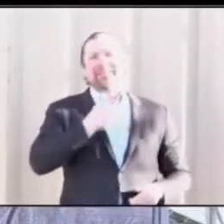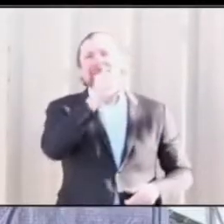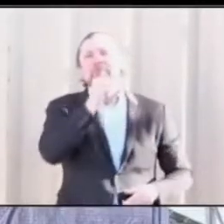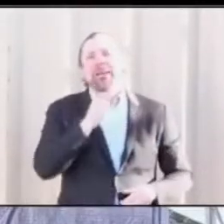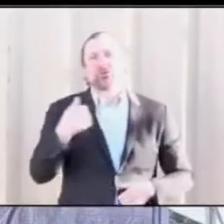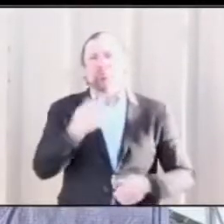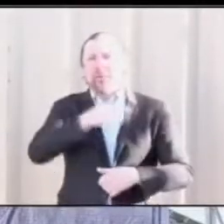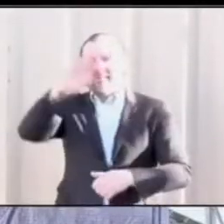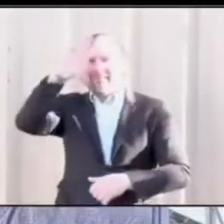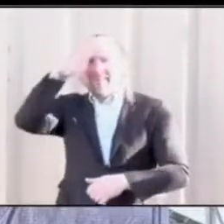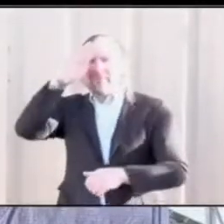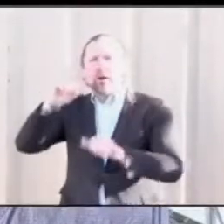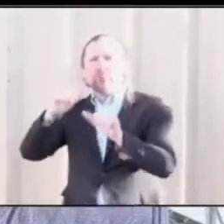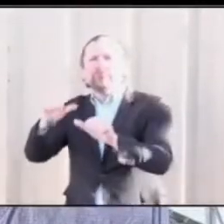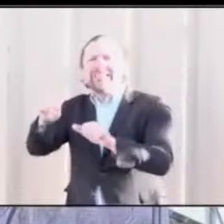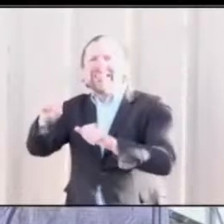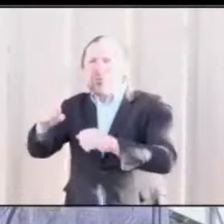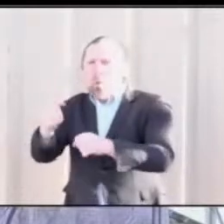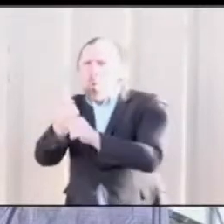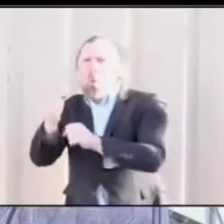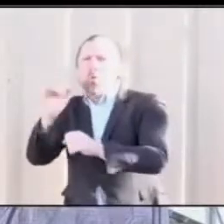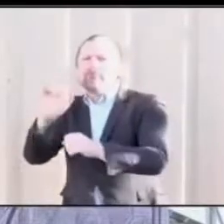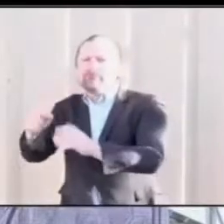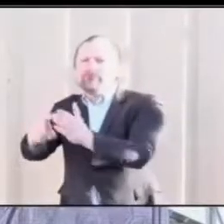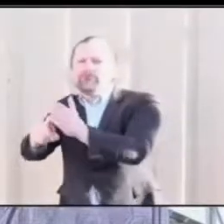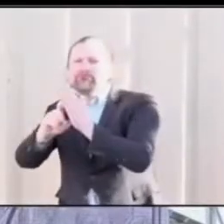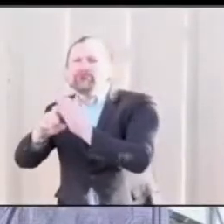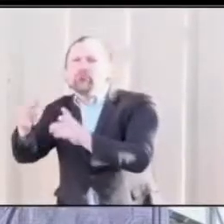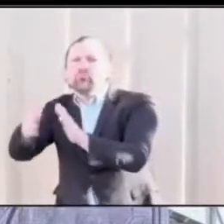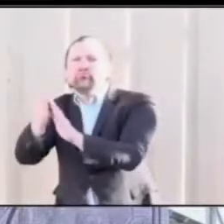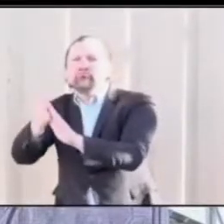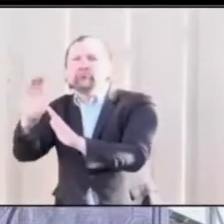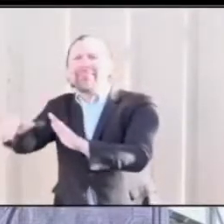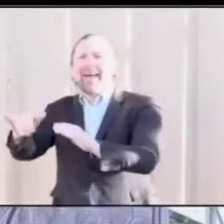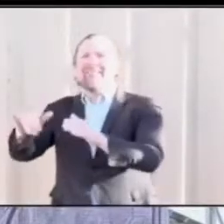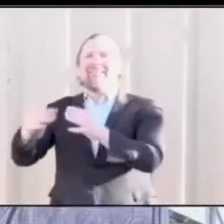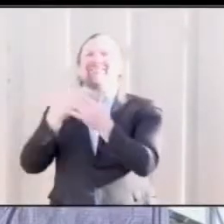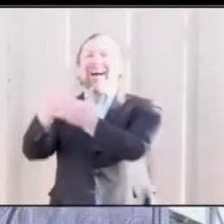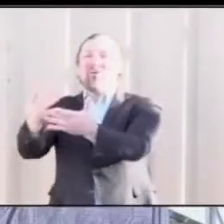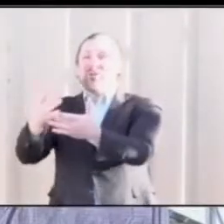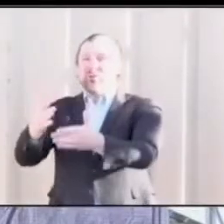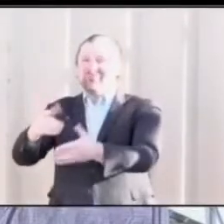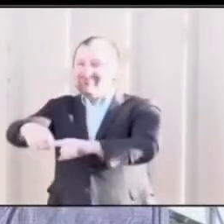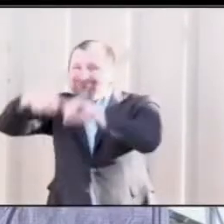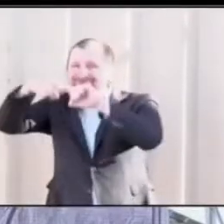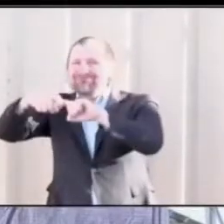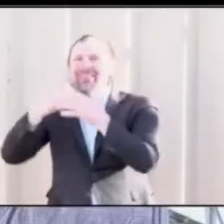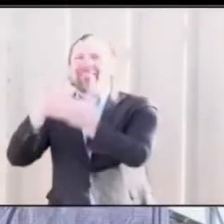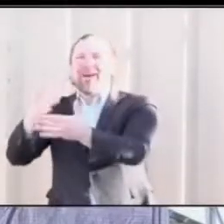to hold our current posture as far as preparedness for this fire behavior.